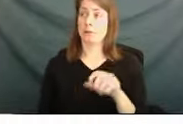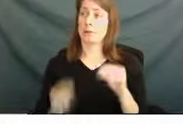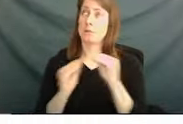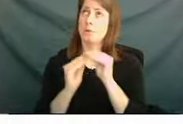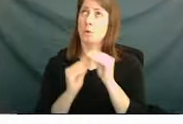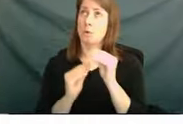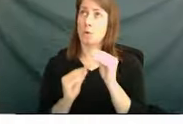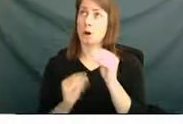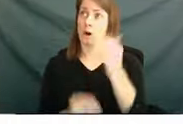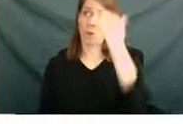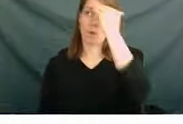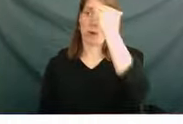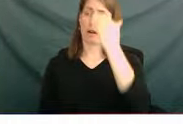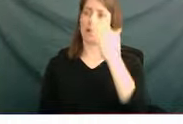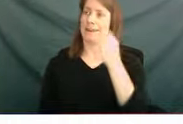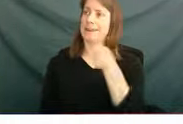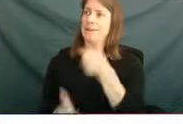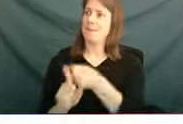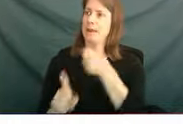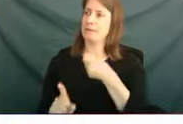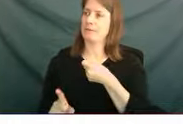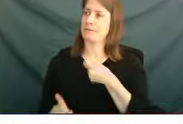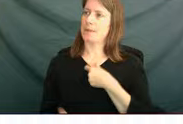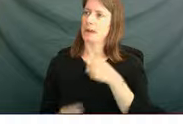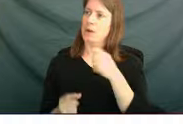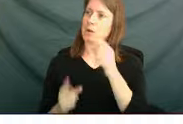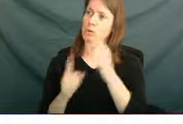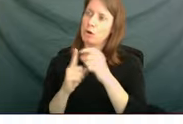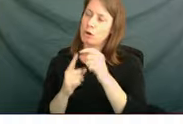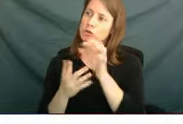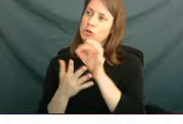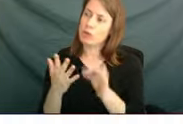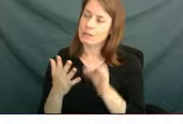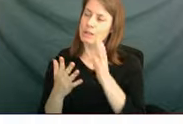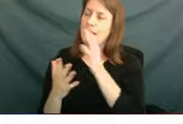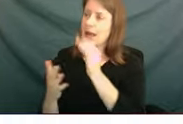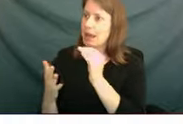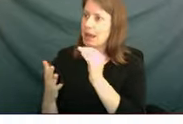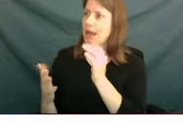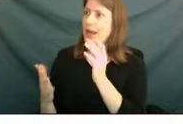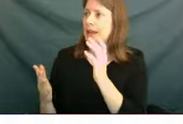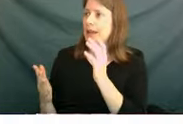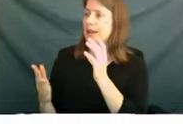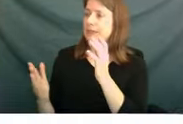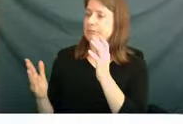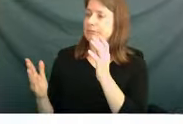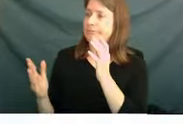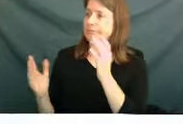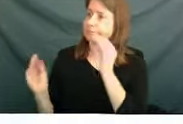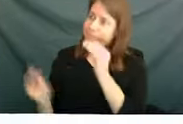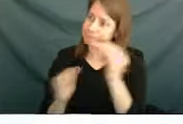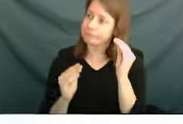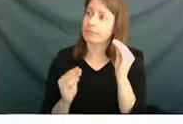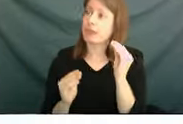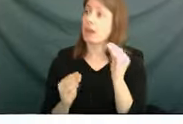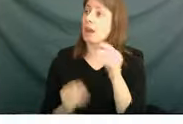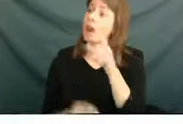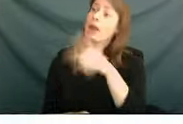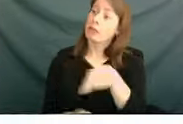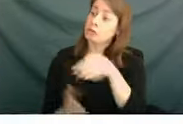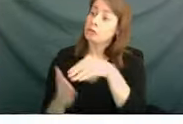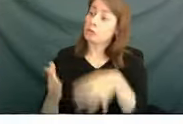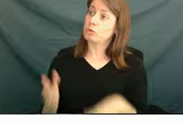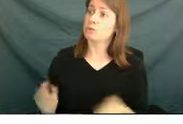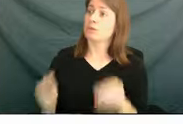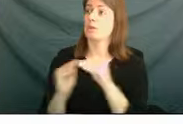if I get it wrong, everyone's going to laugh. And it needs a lot of support. So can we write that as a sentence? A further reason is